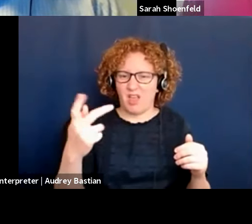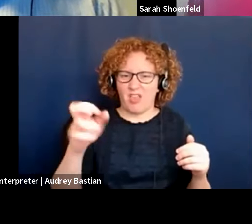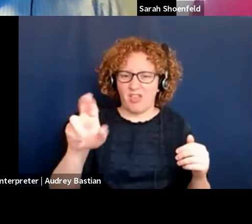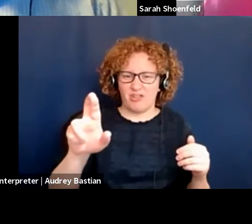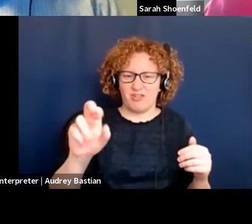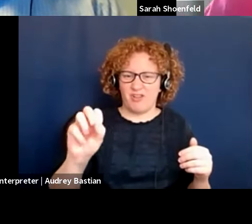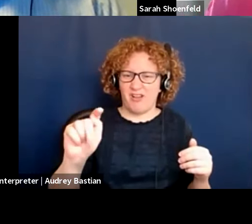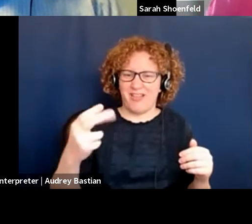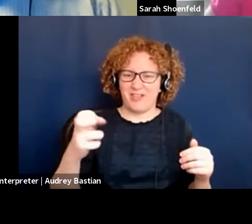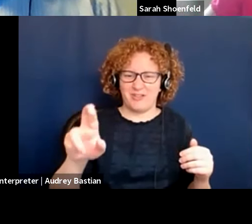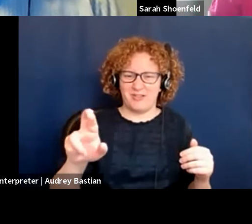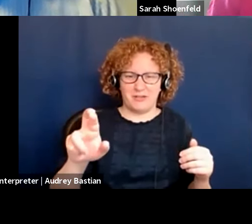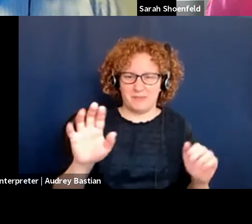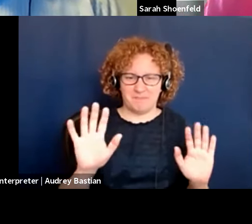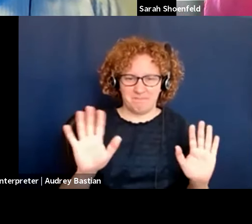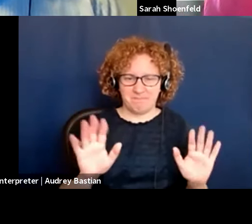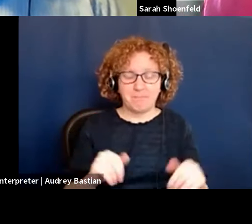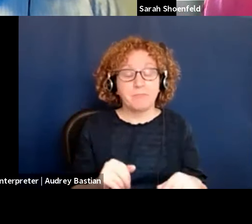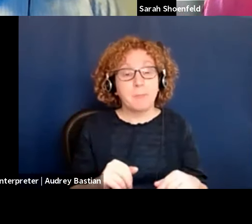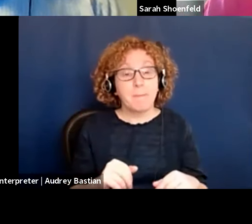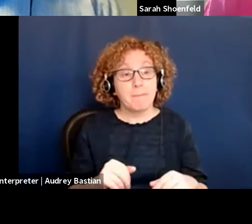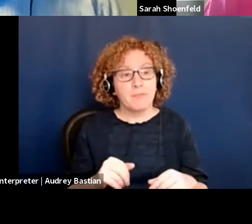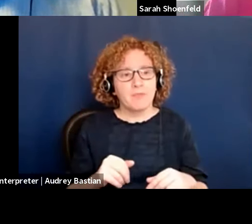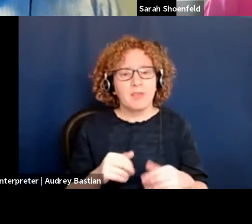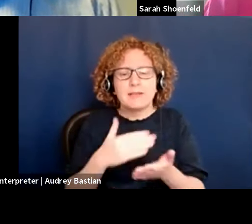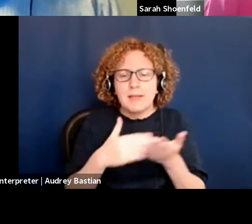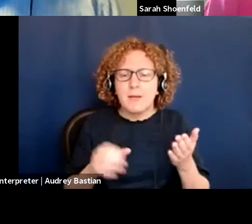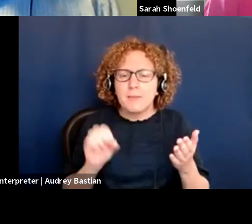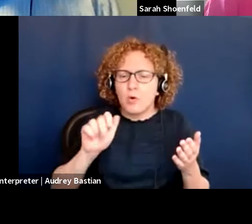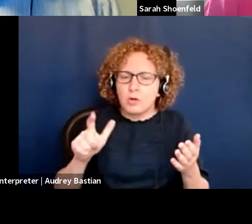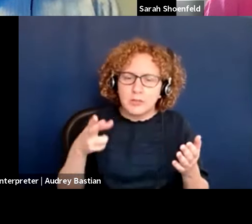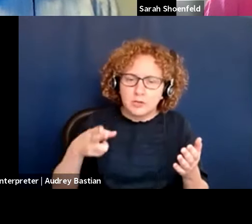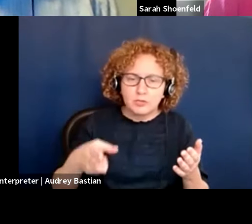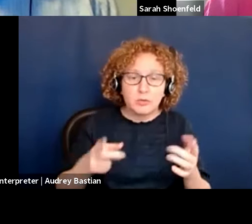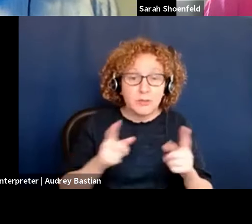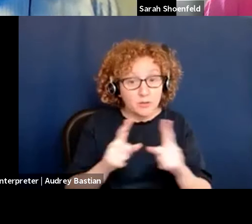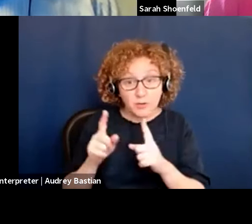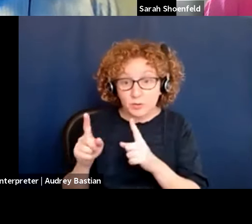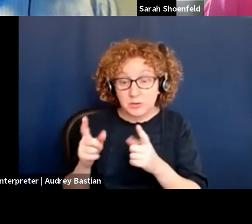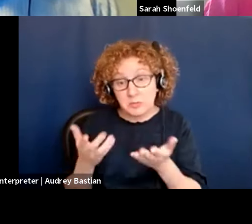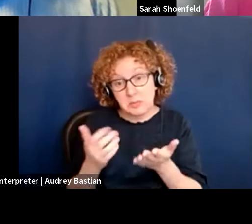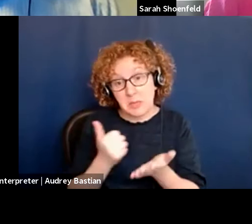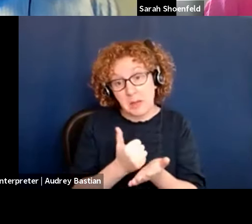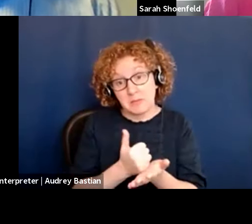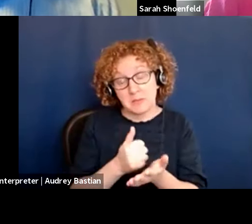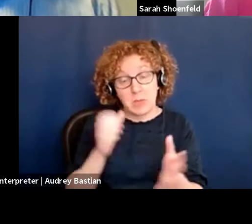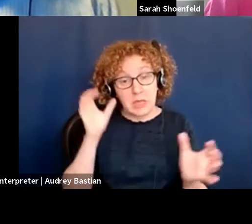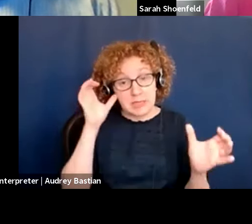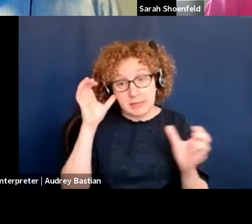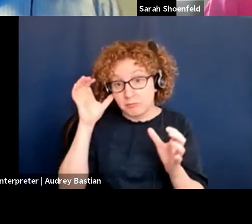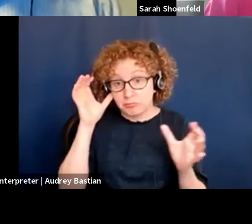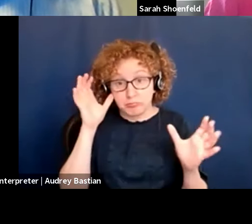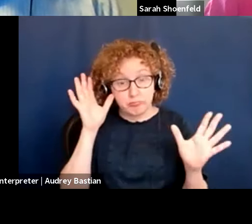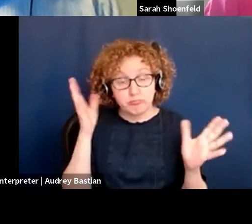Yes, exactly. And maybe some of these oral history interviews can go part way to, you know, when people listen to them,